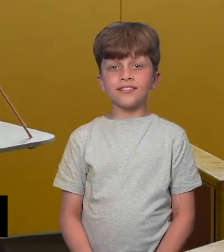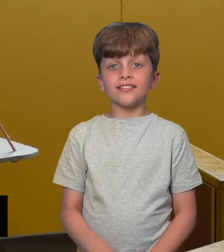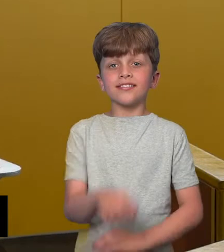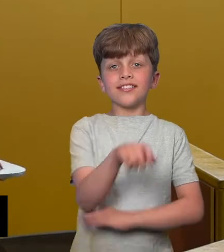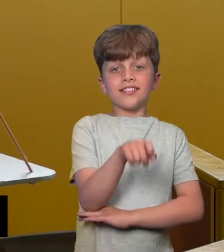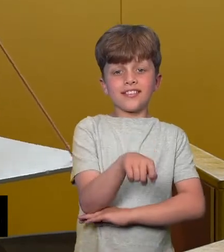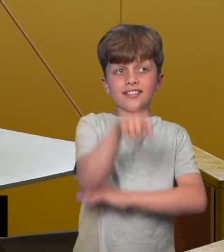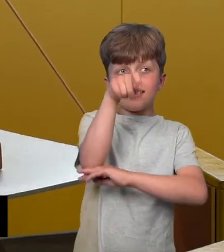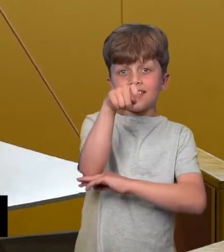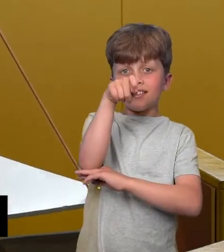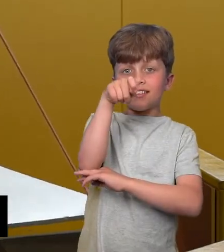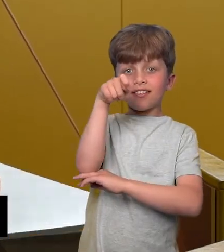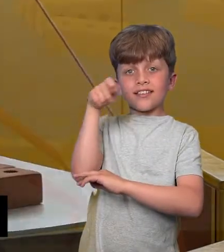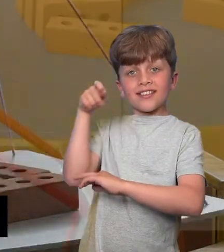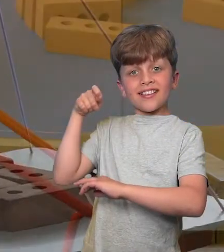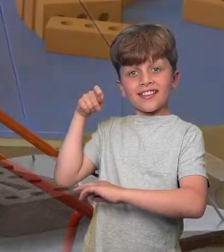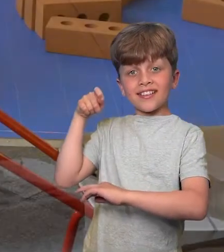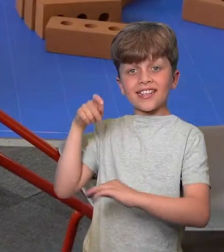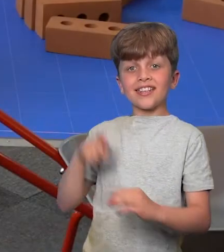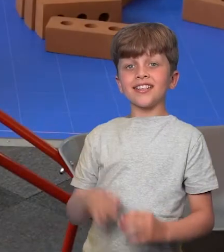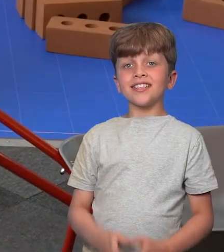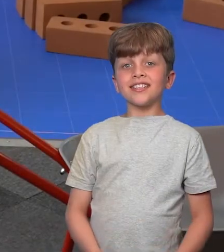I can move the crane and the hook along.